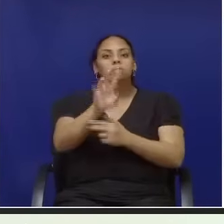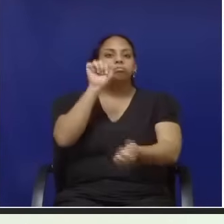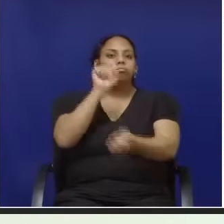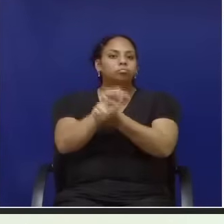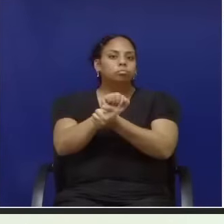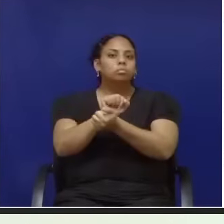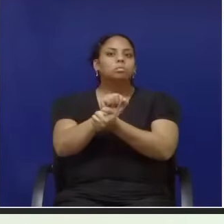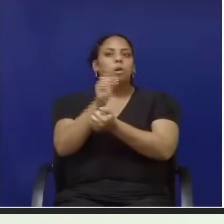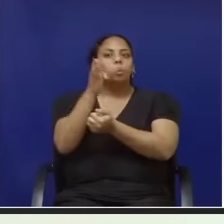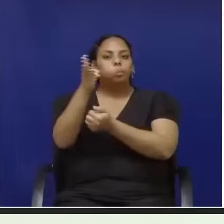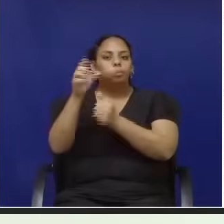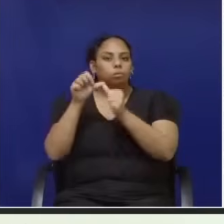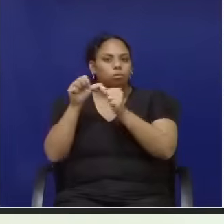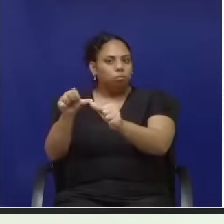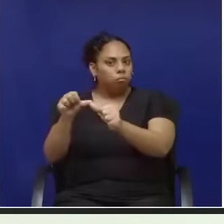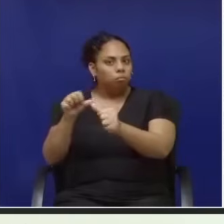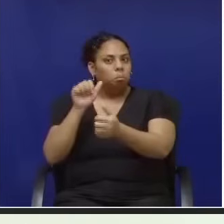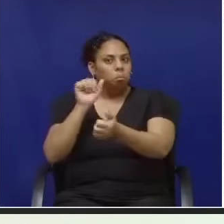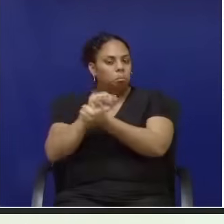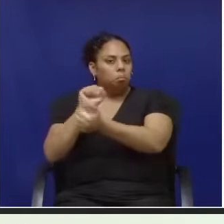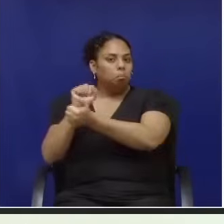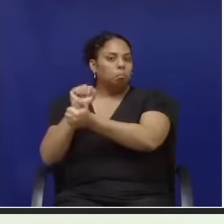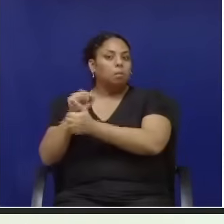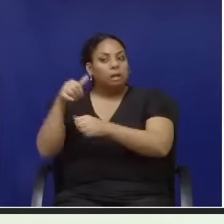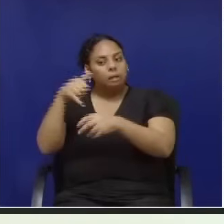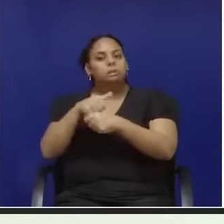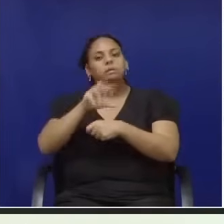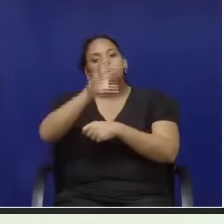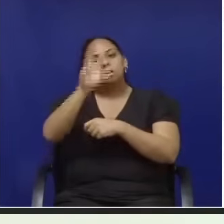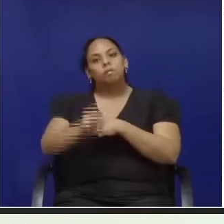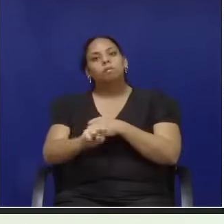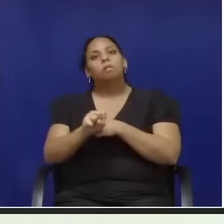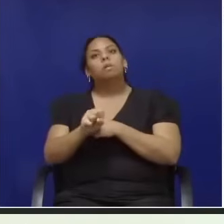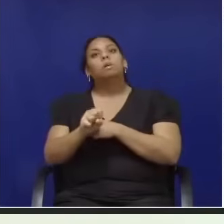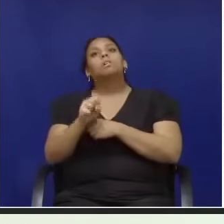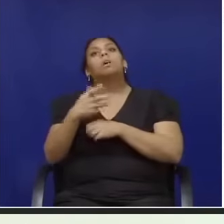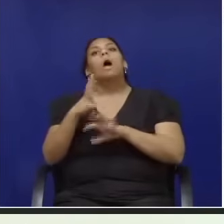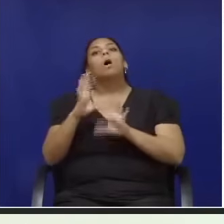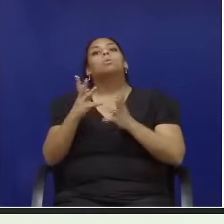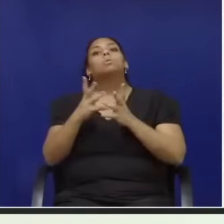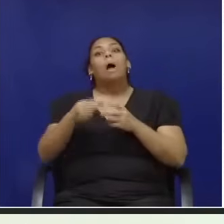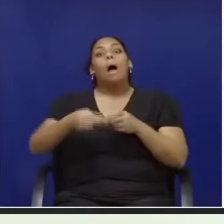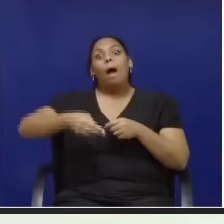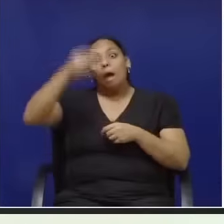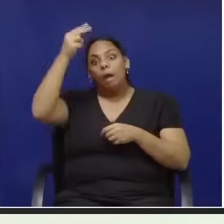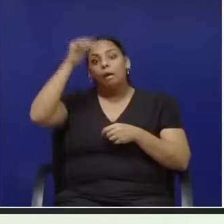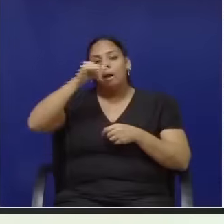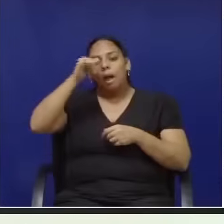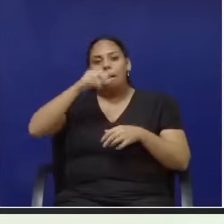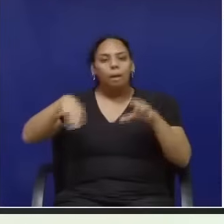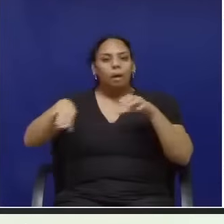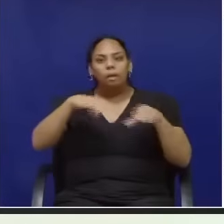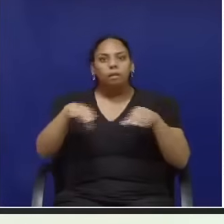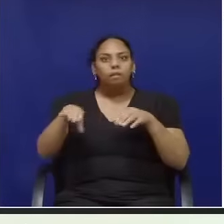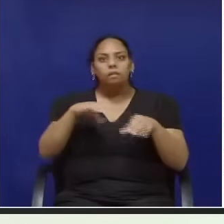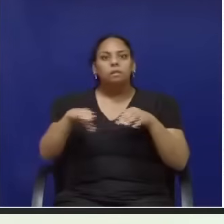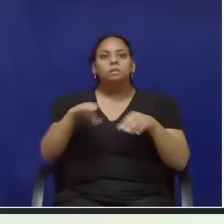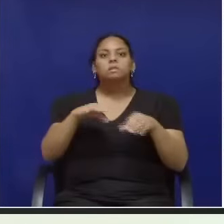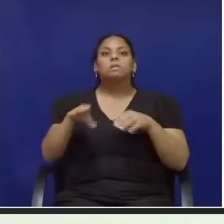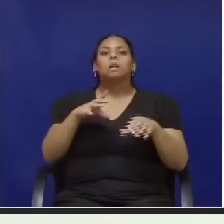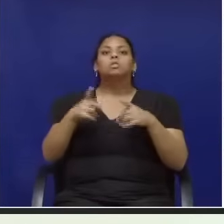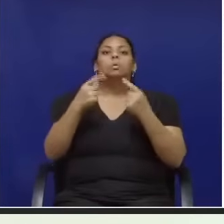continuing currently within South Africa that has to deal with high crime activities that are committed